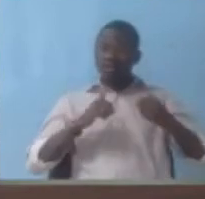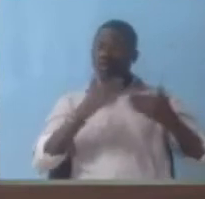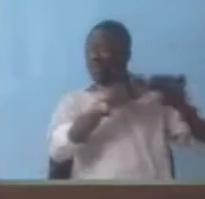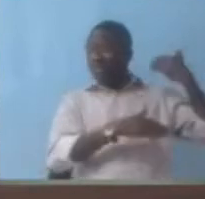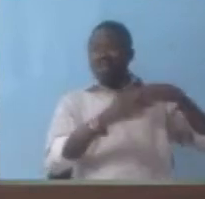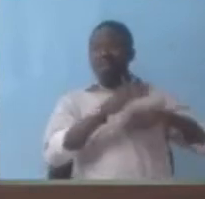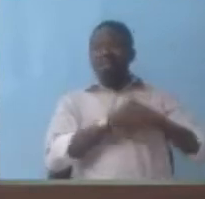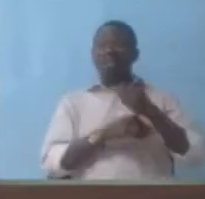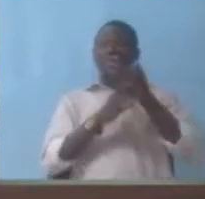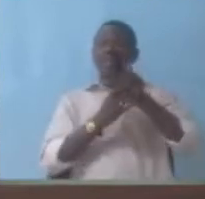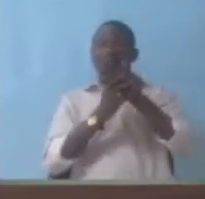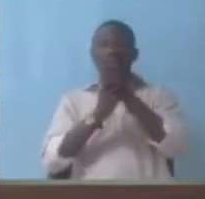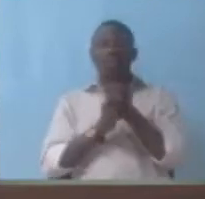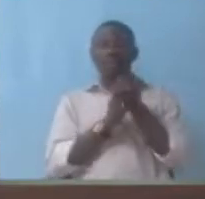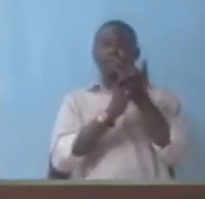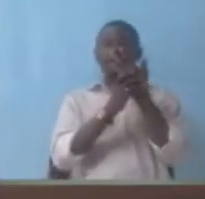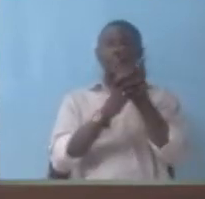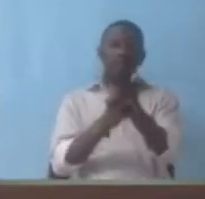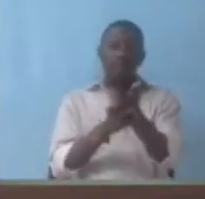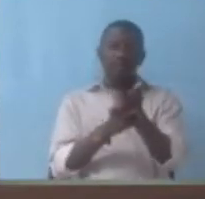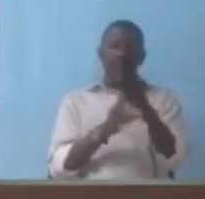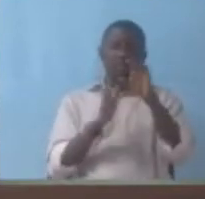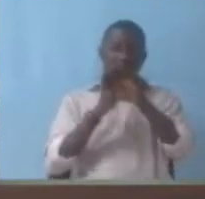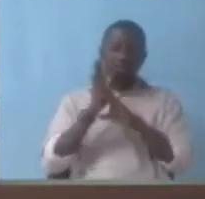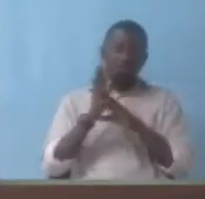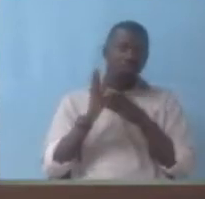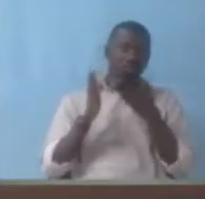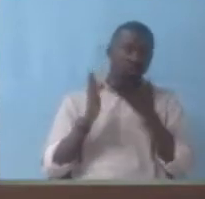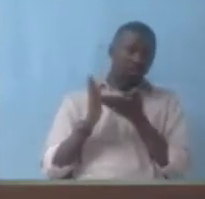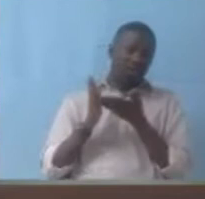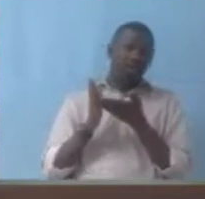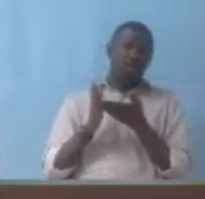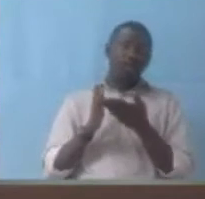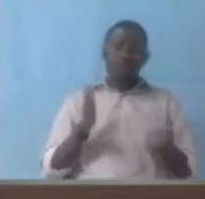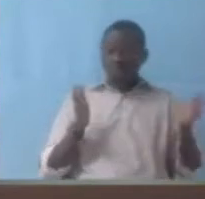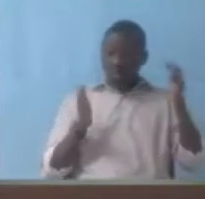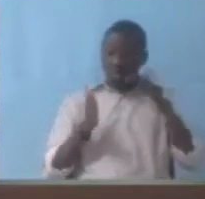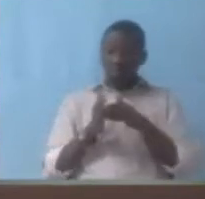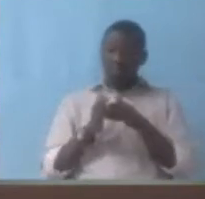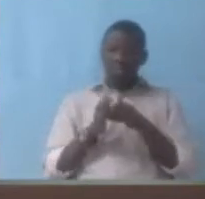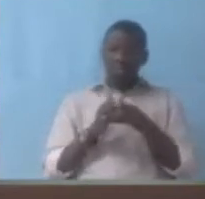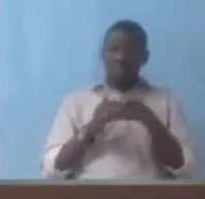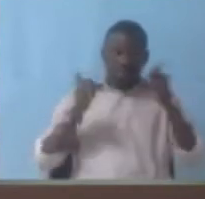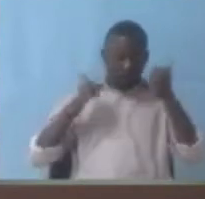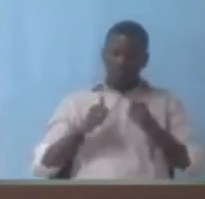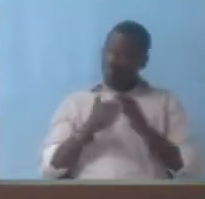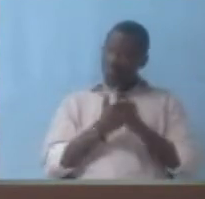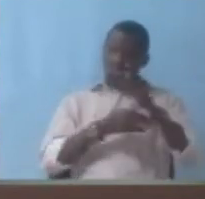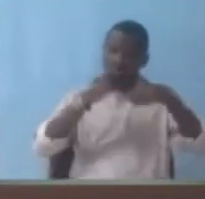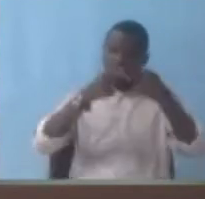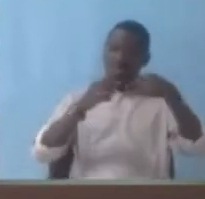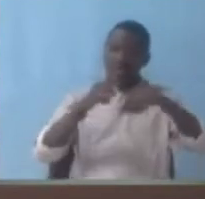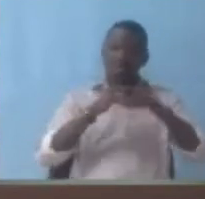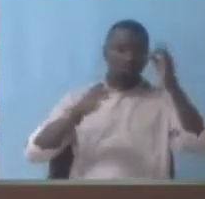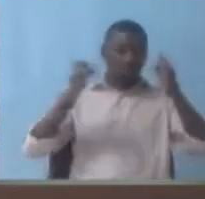constitution. Abakere nun ko 1997 constitution okono. And it's still binding on the courts. And do hanim be atketa kuti